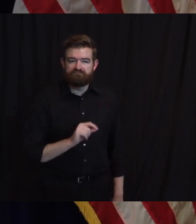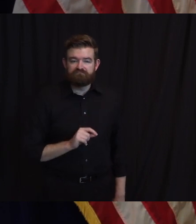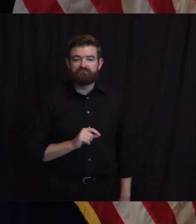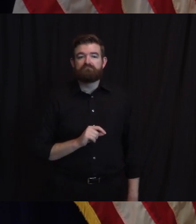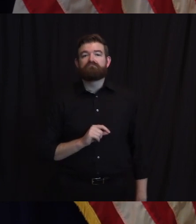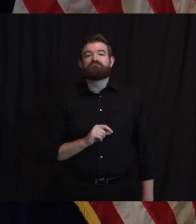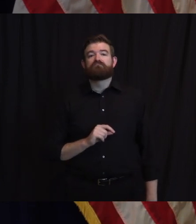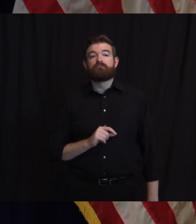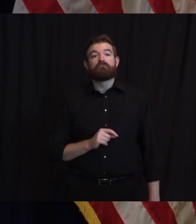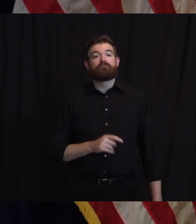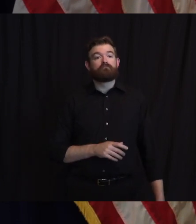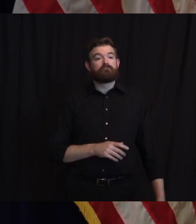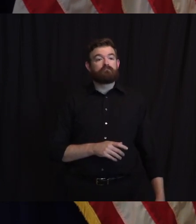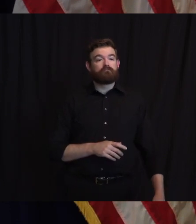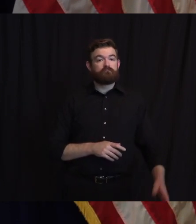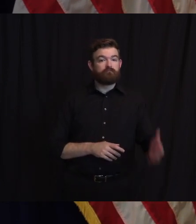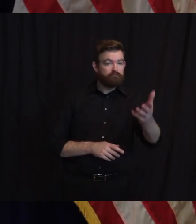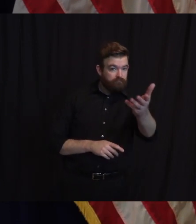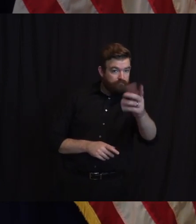Please, sir, do you have any?